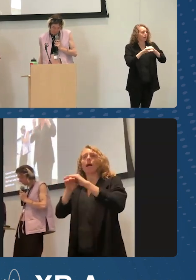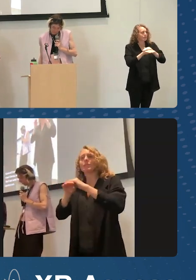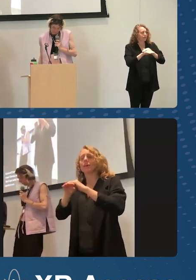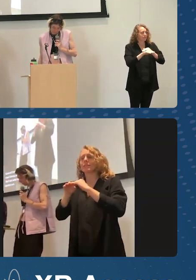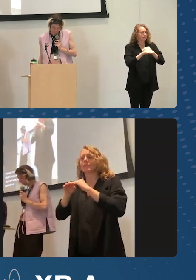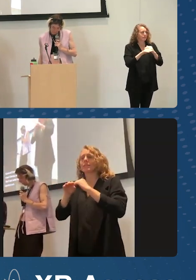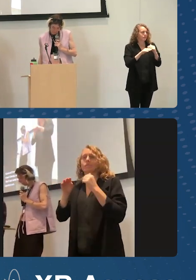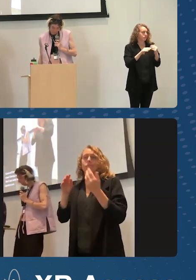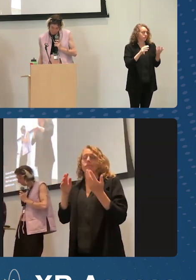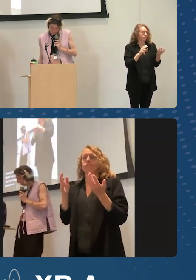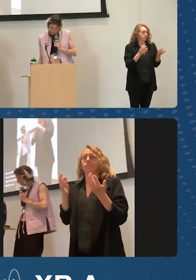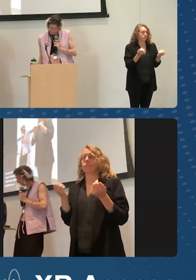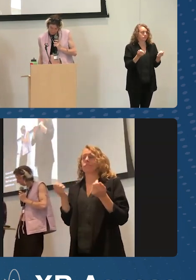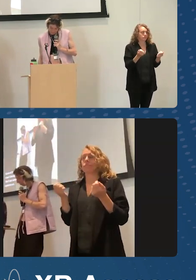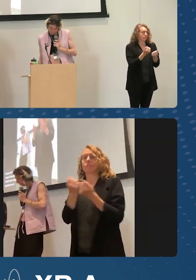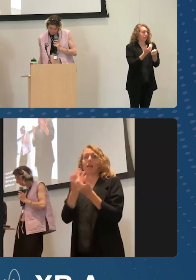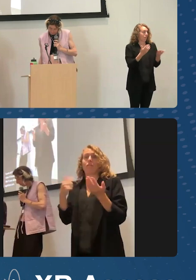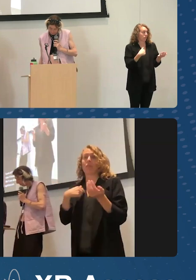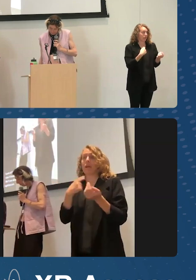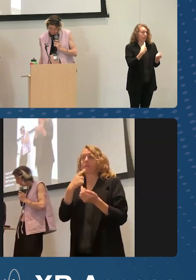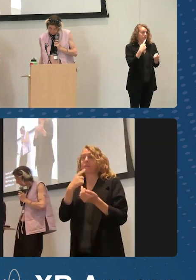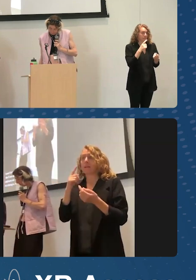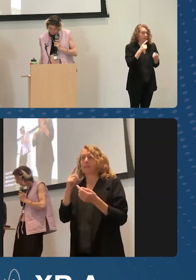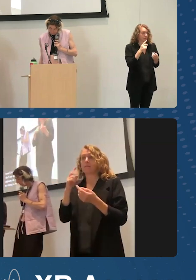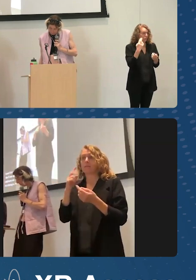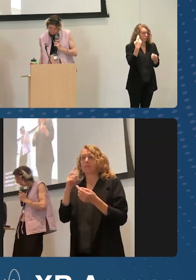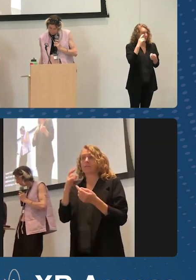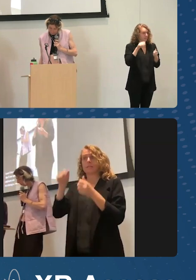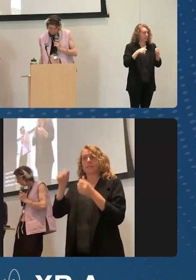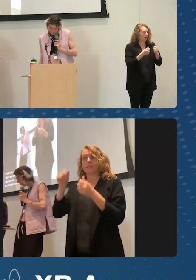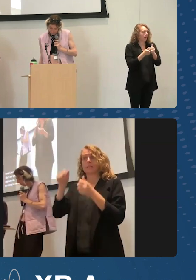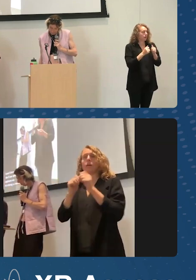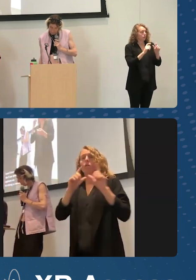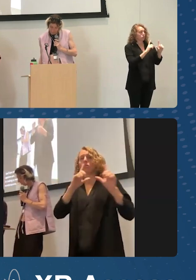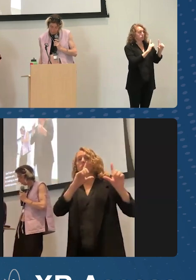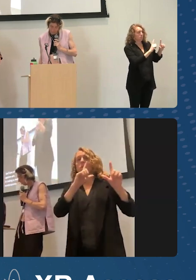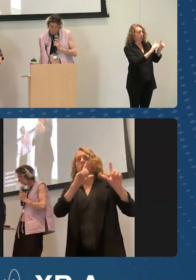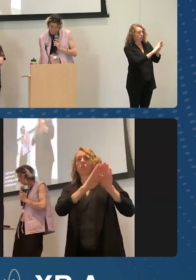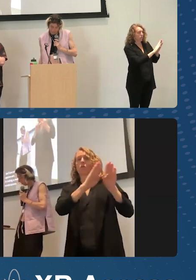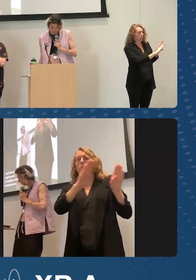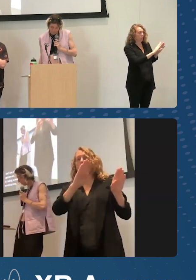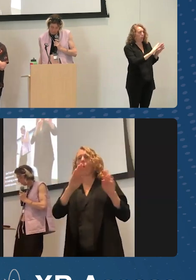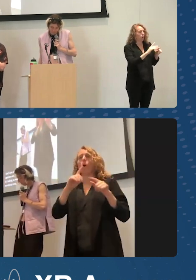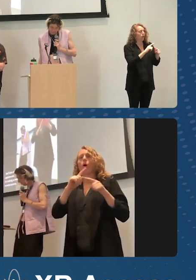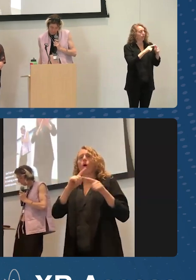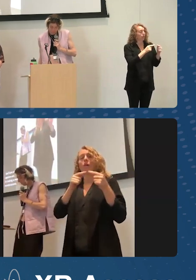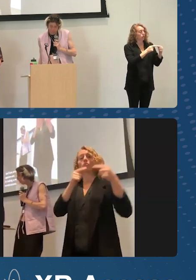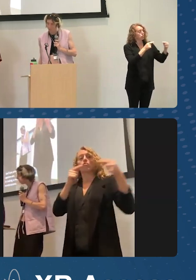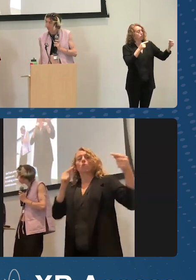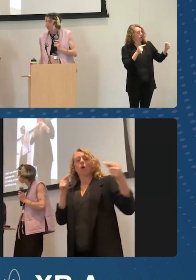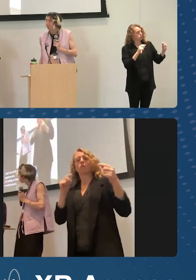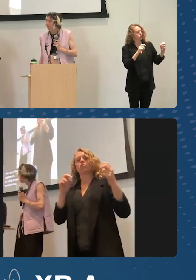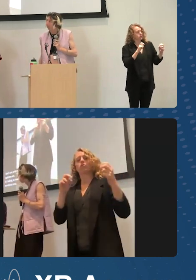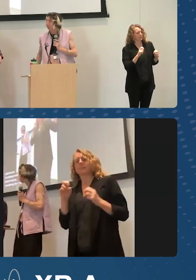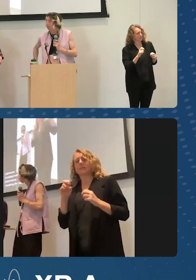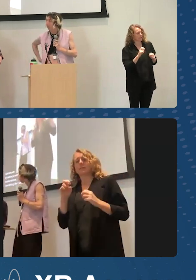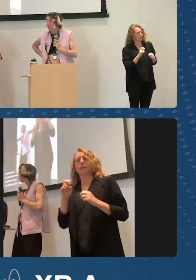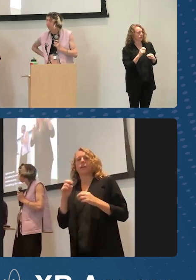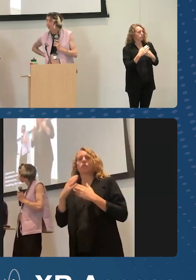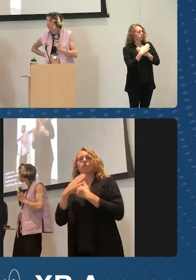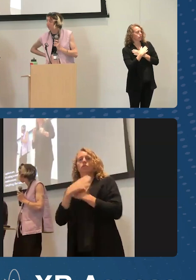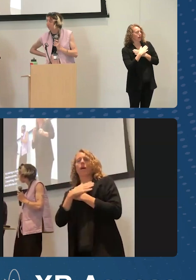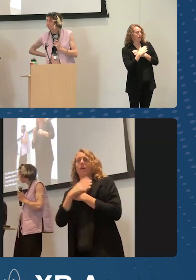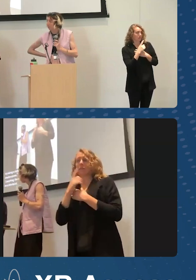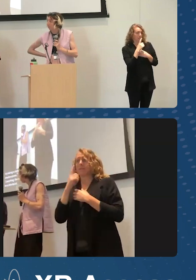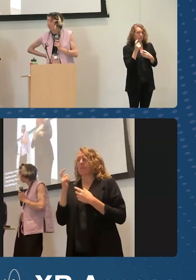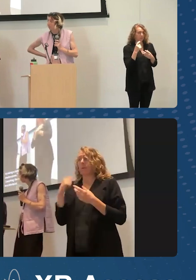know, everything, like I said, was very intentional. There's the monitor on the wall, and there's seating across from it, so you can, you know, sit down and rest, because none